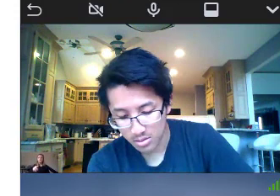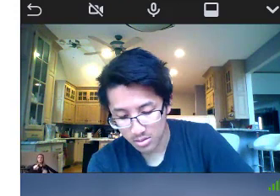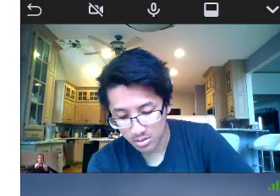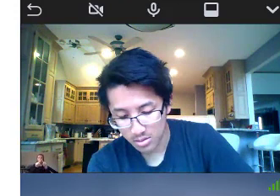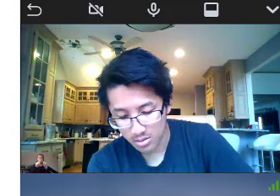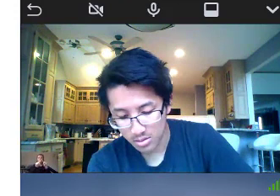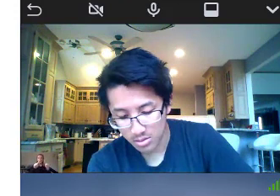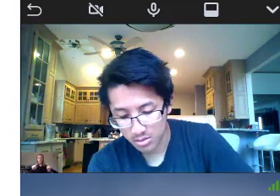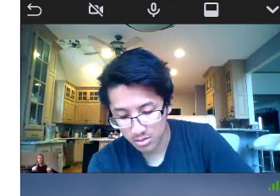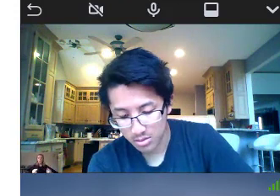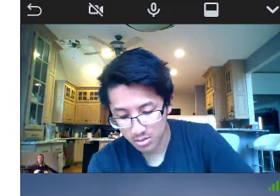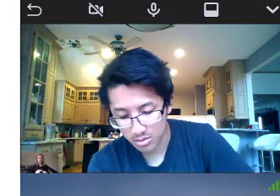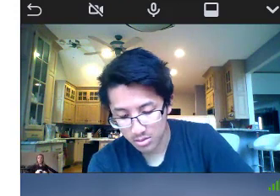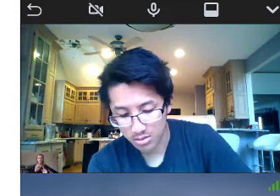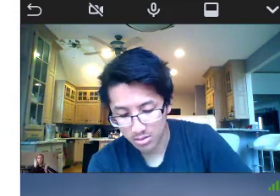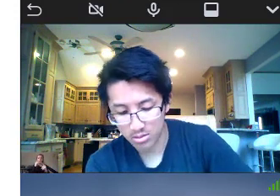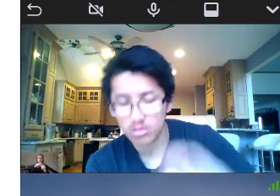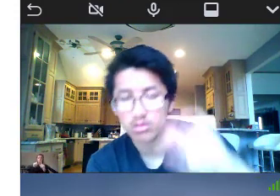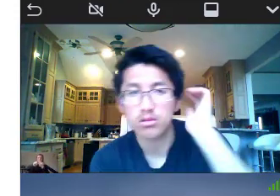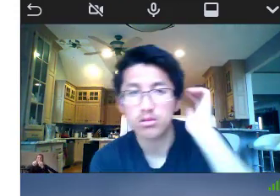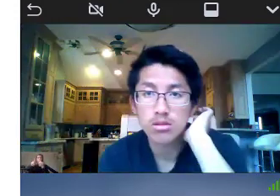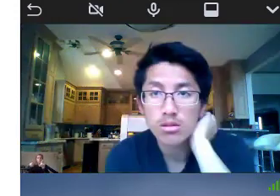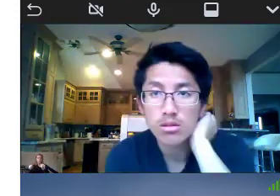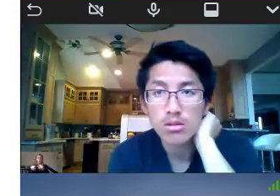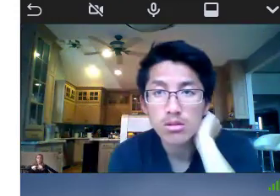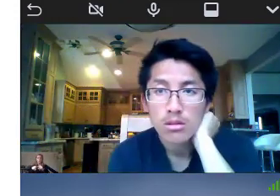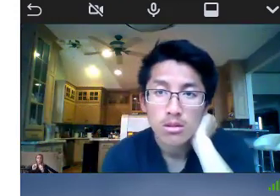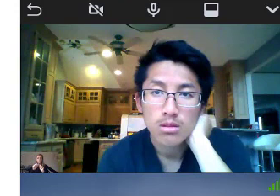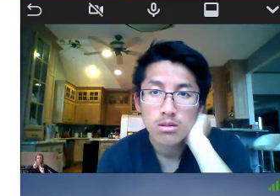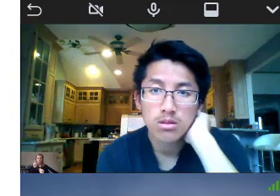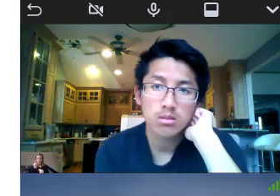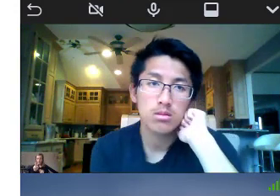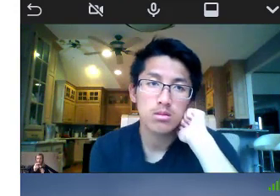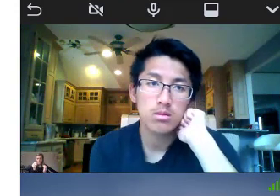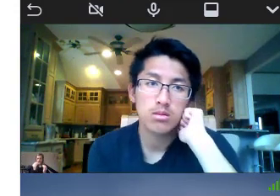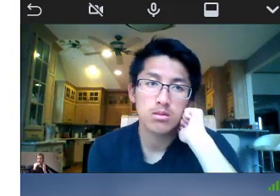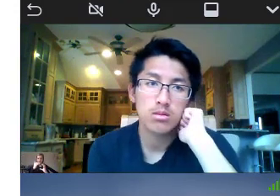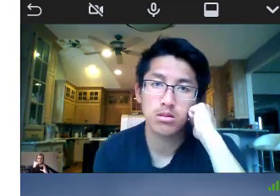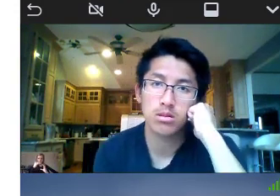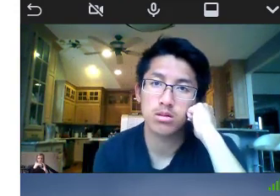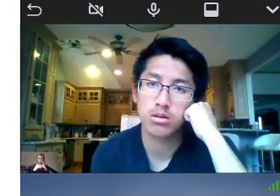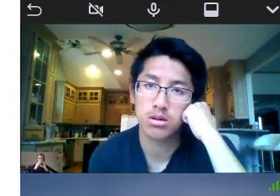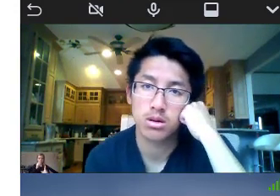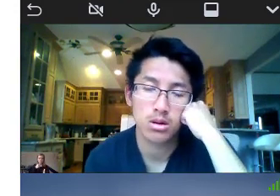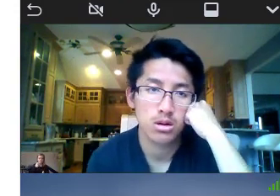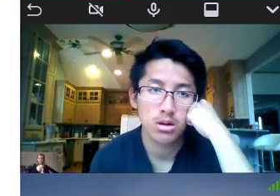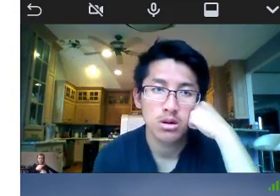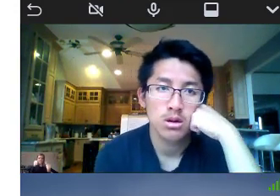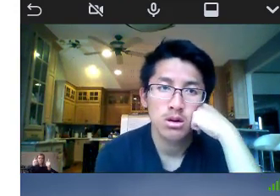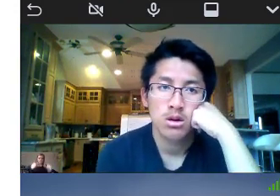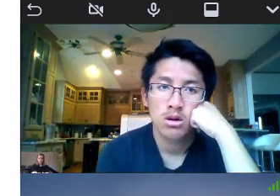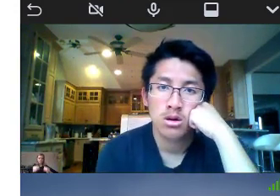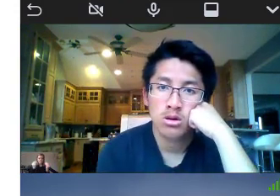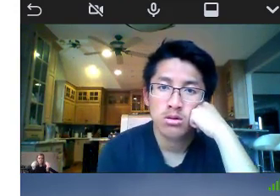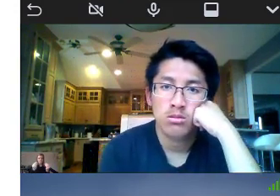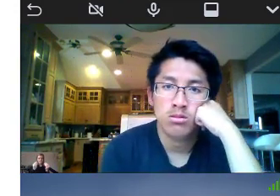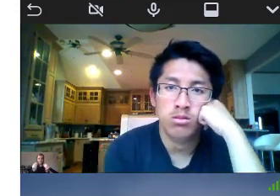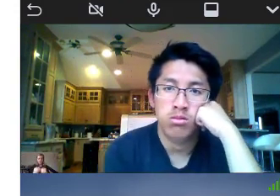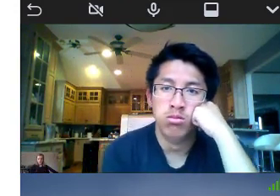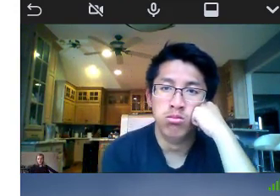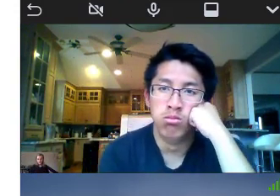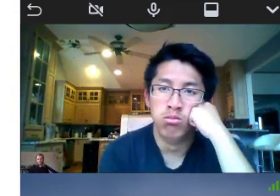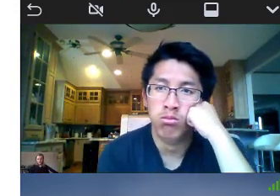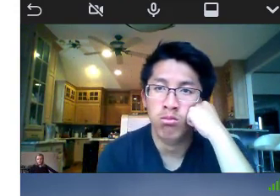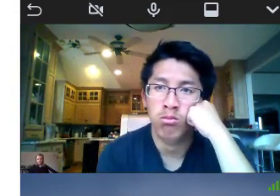the flow is sort of attacking the shape, right? Because that'll give us different ways to find